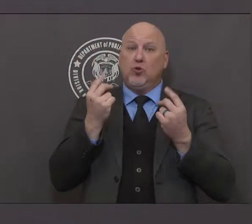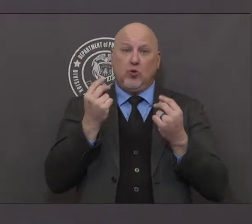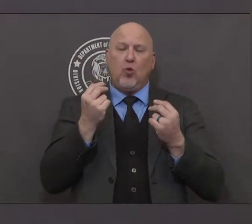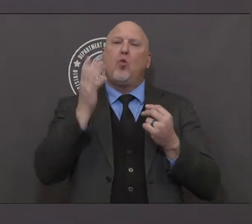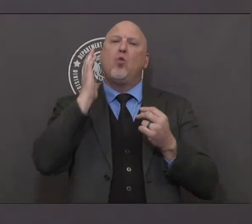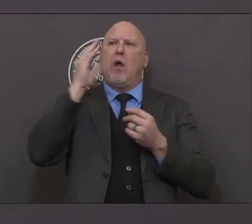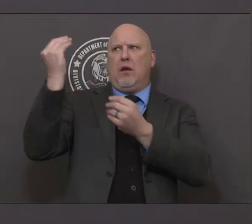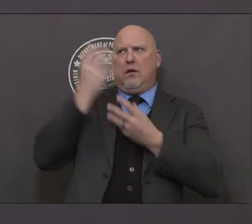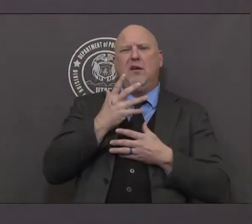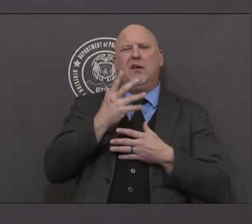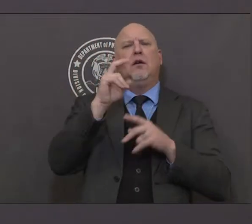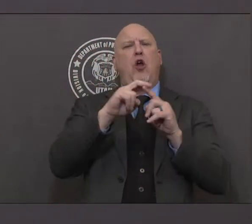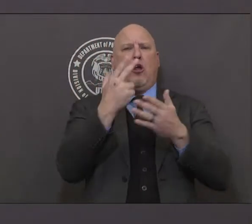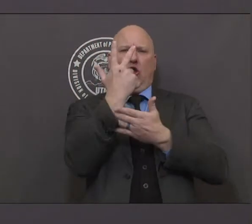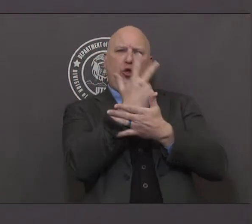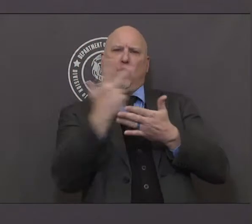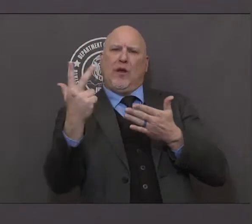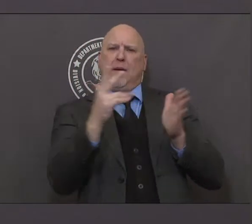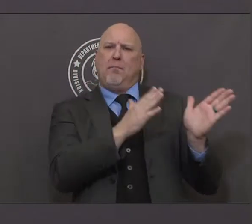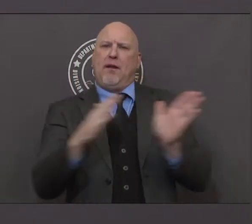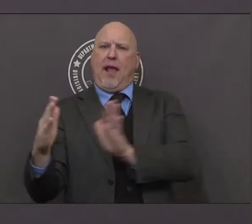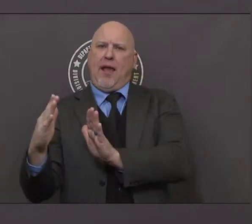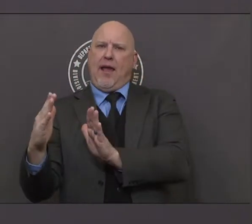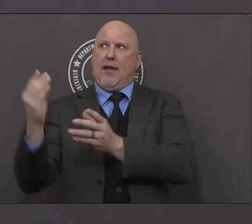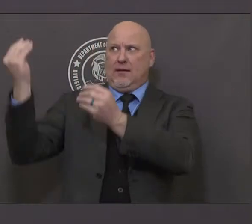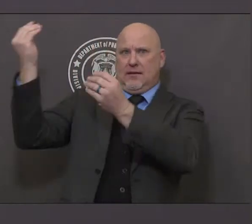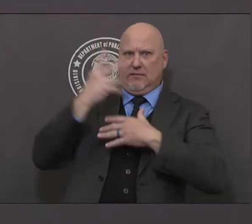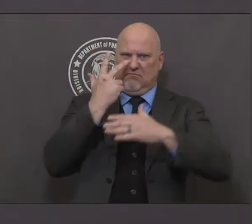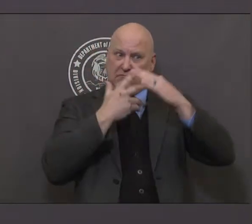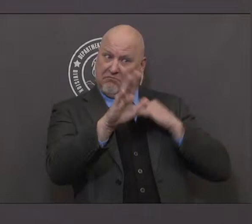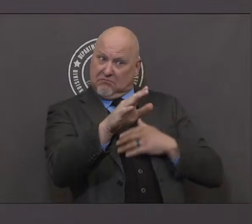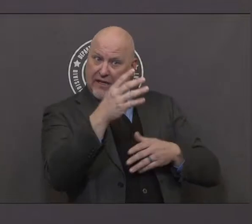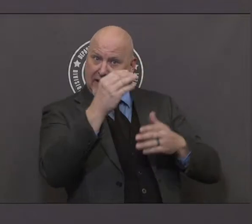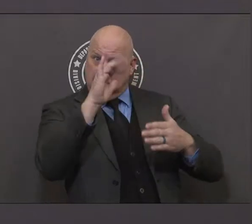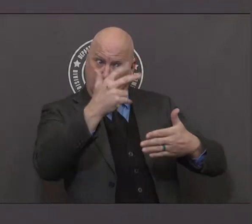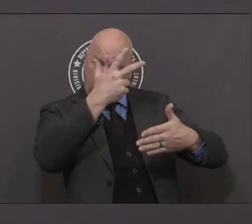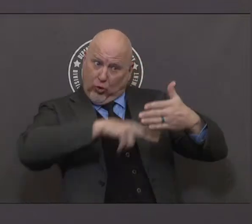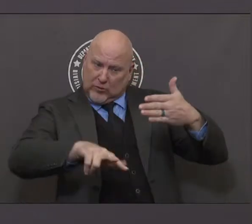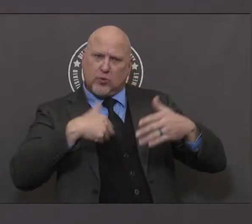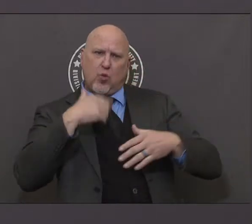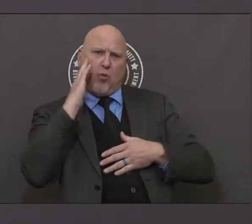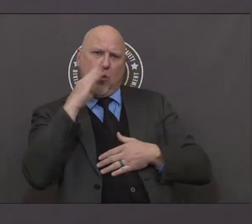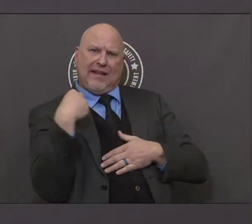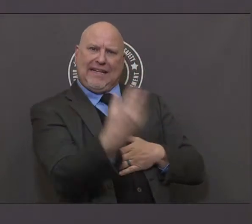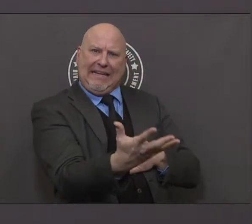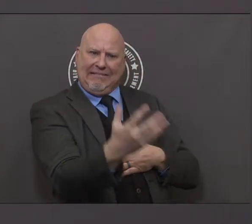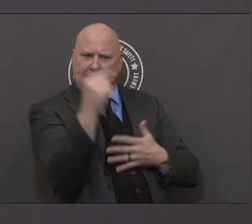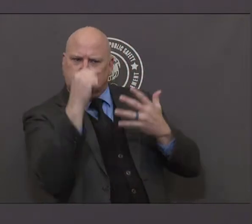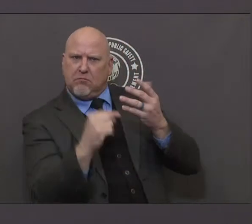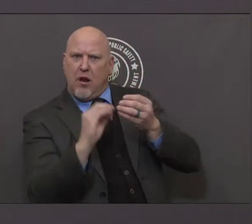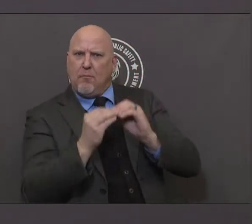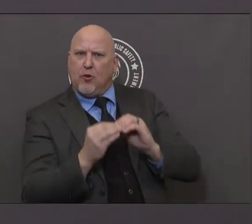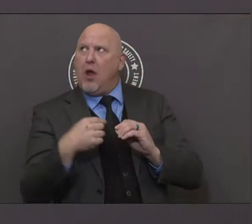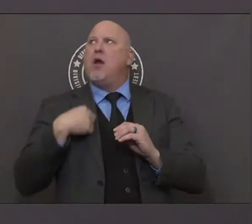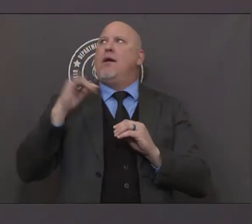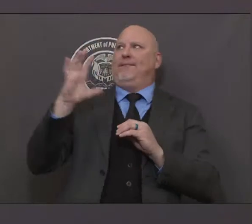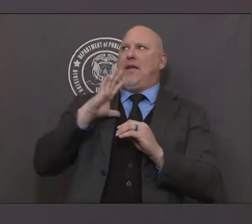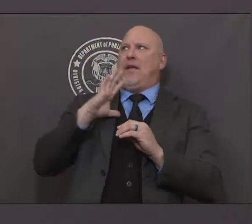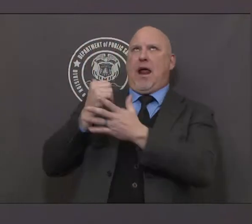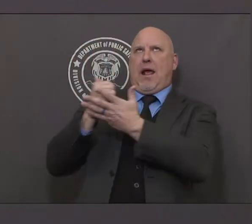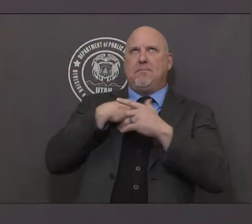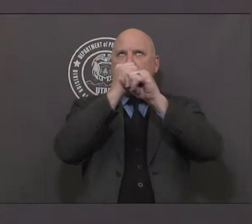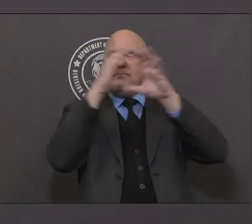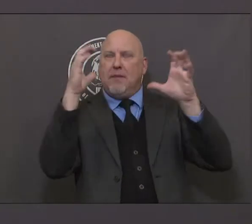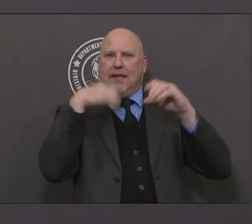and this is what we have been asking for. So I want to share now some of what we're looking for